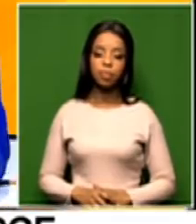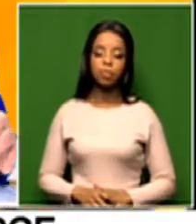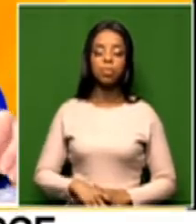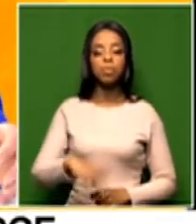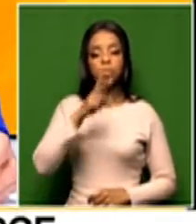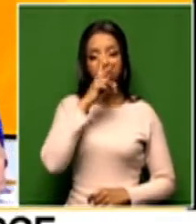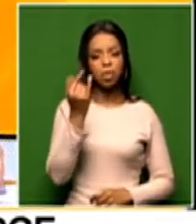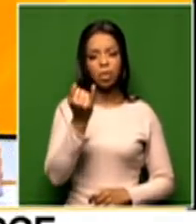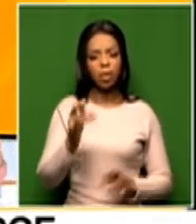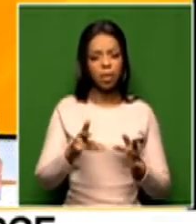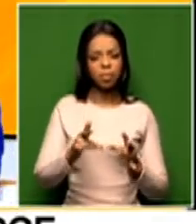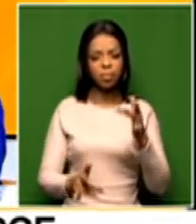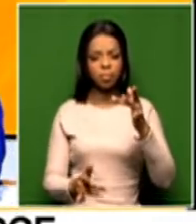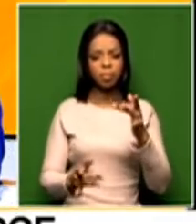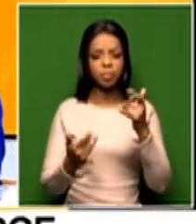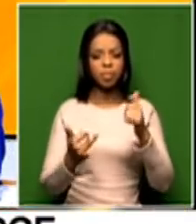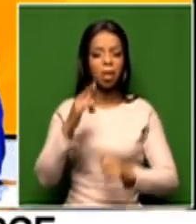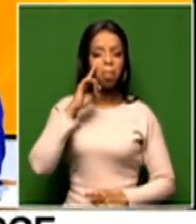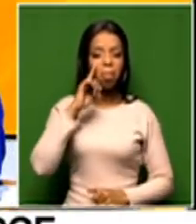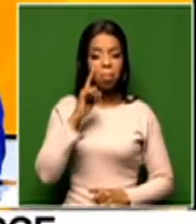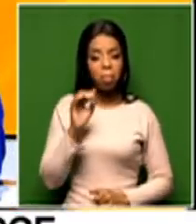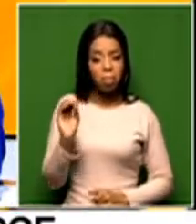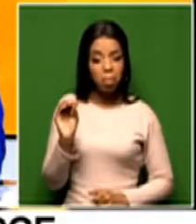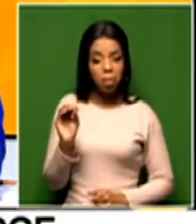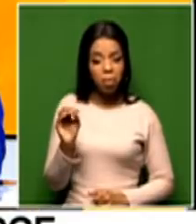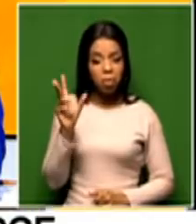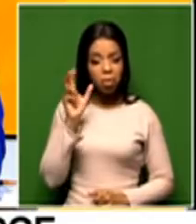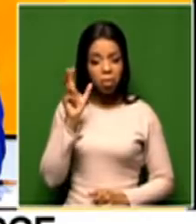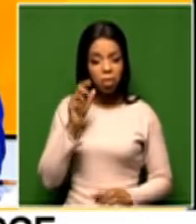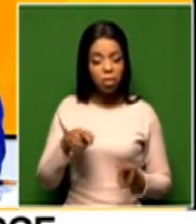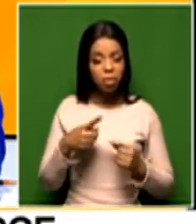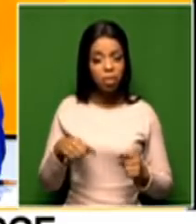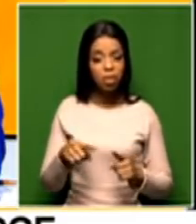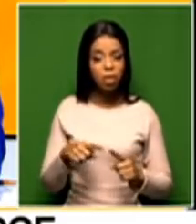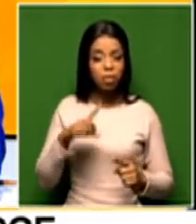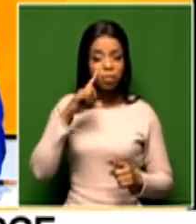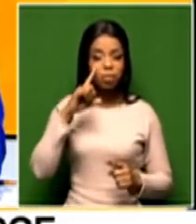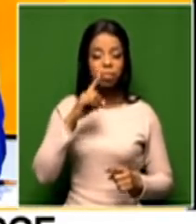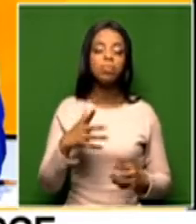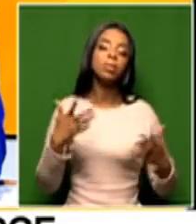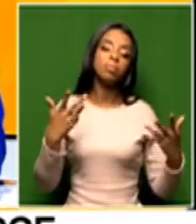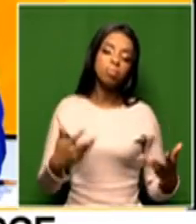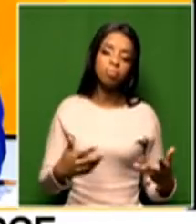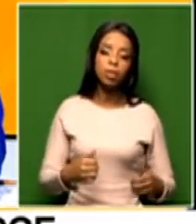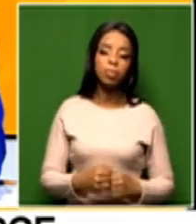Mkhuleko we seem to have lost a little bit of connection there. Let's see if he hopefully does reconnect and come back, though. But sorry,